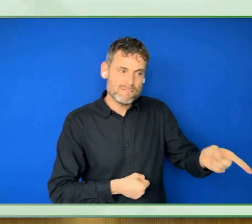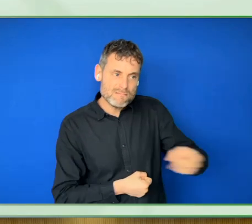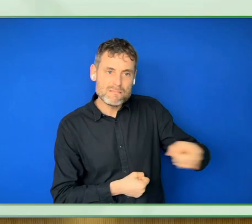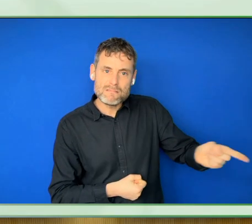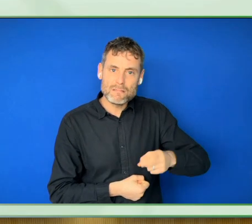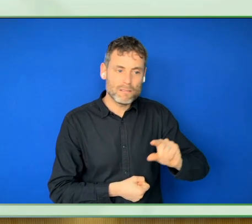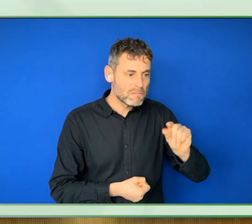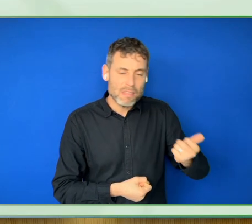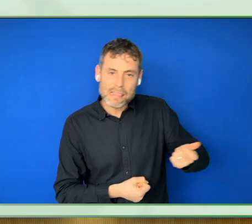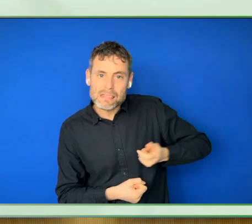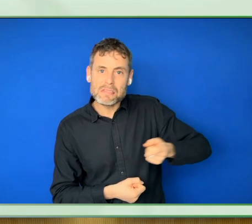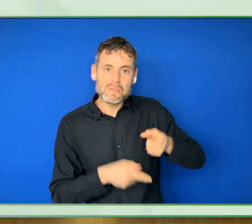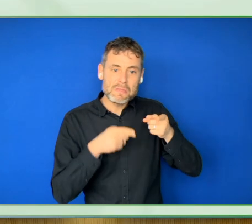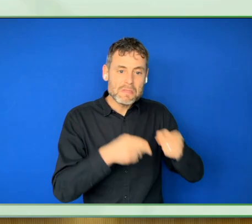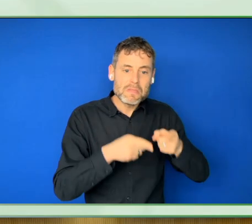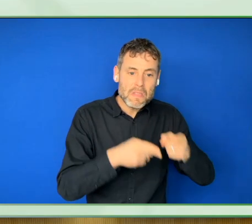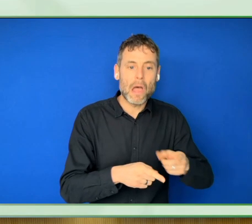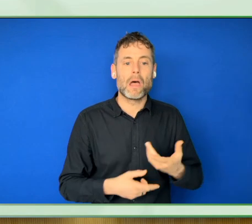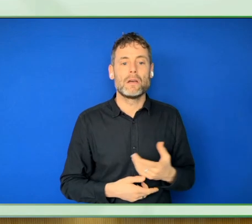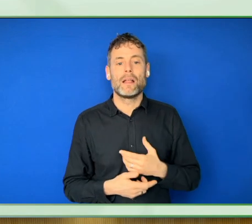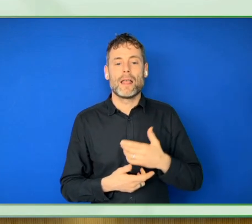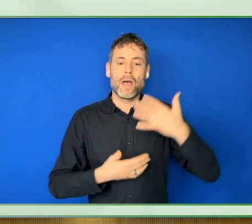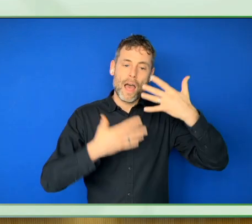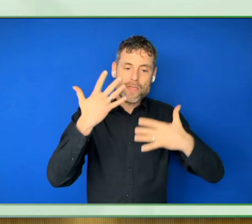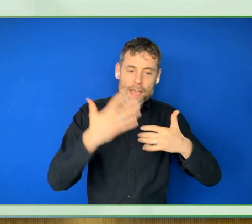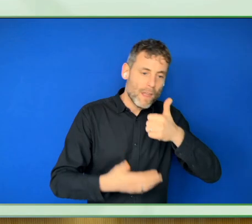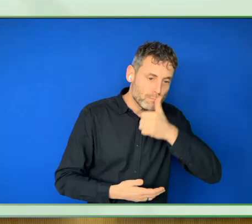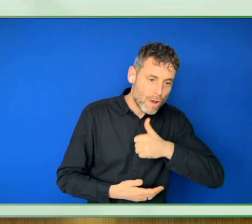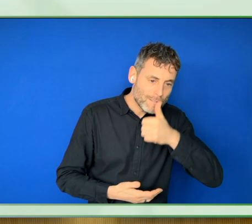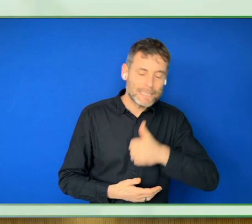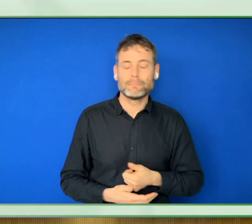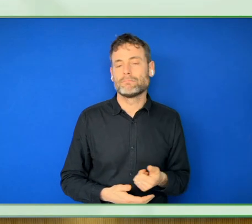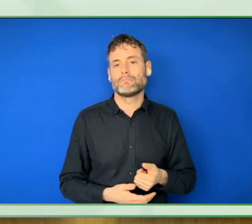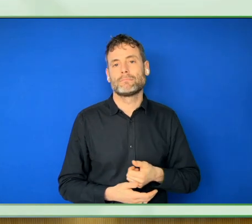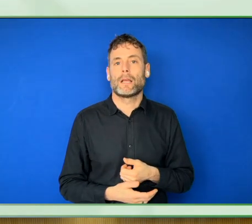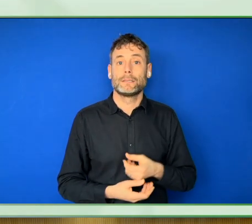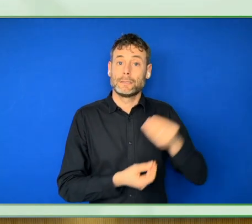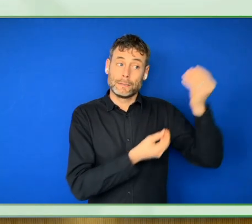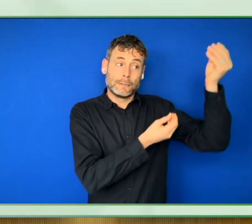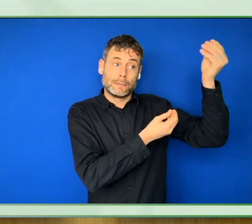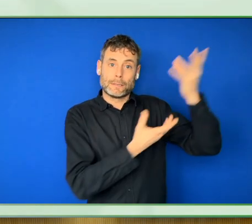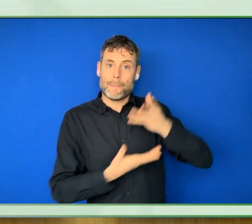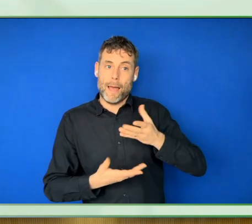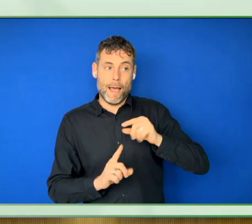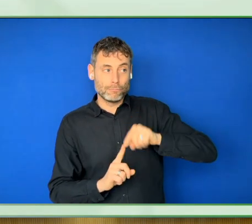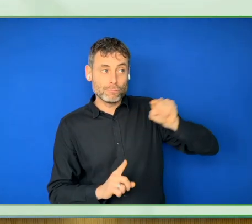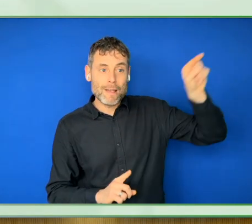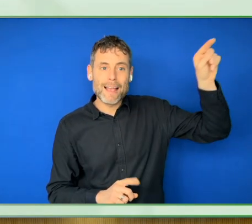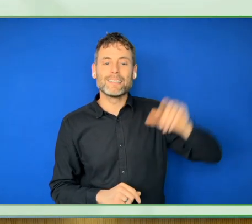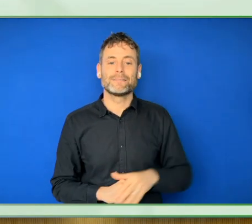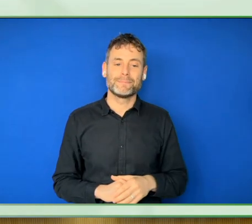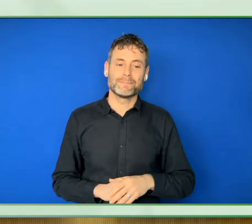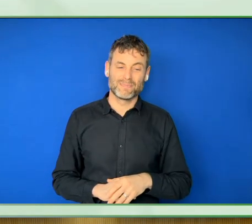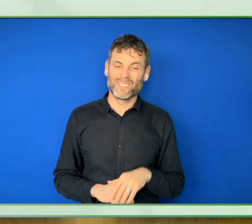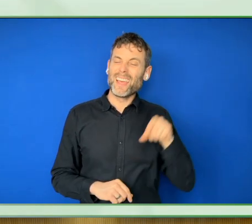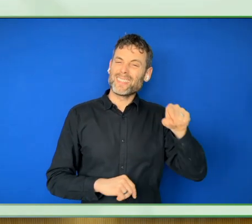etc. And these areas have been studied, have been major regulatory